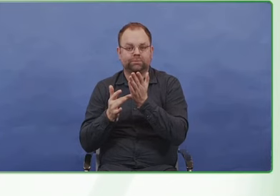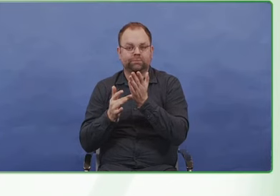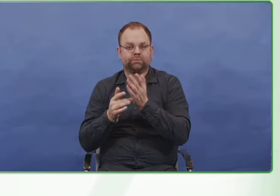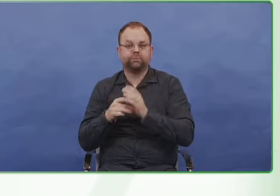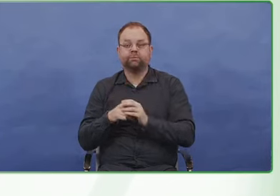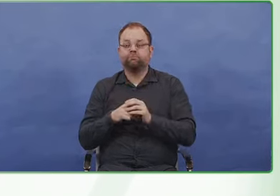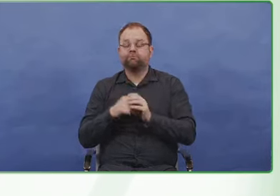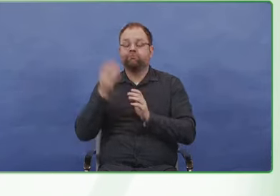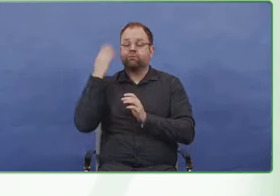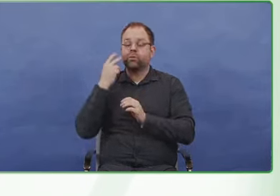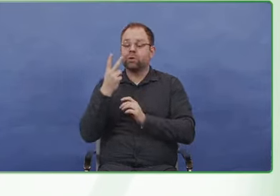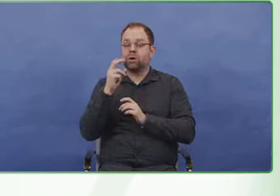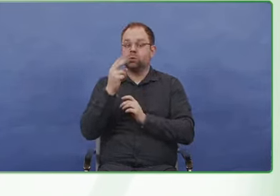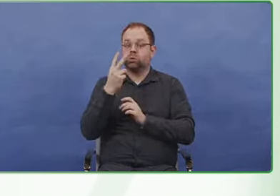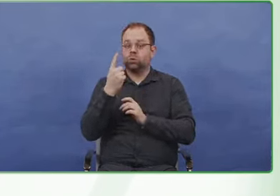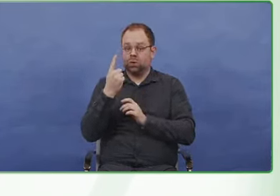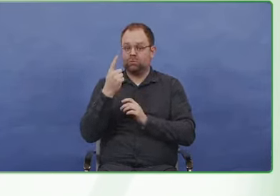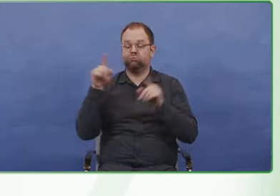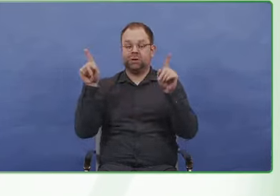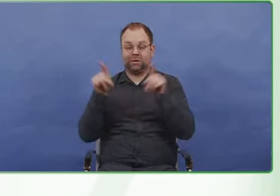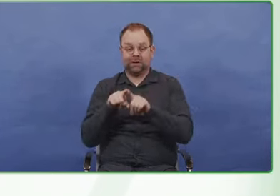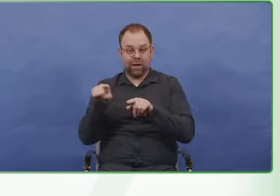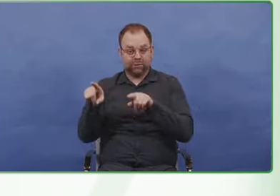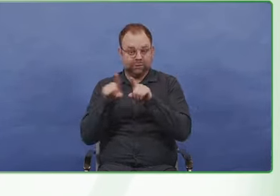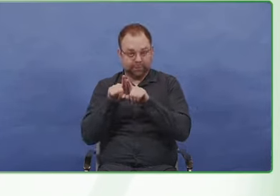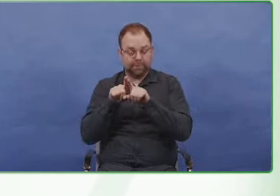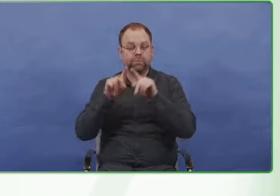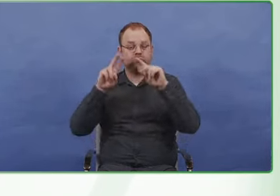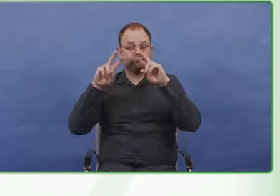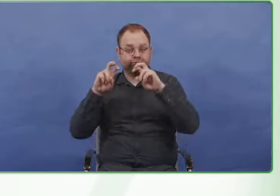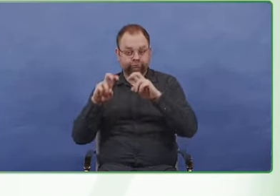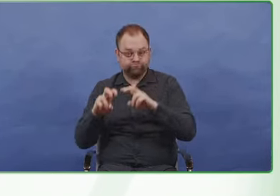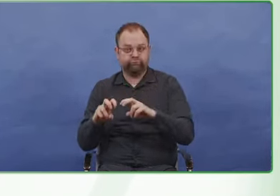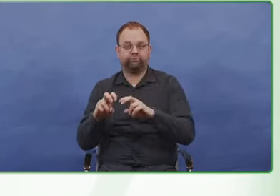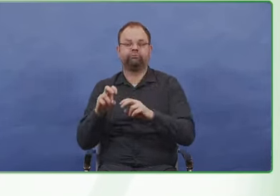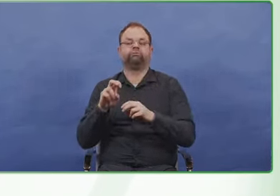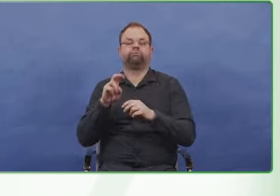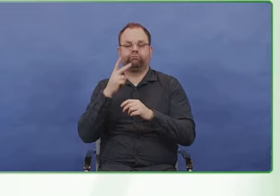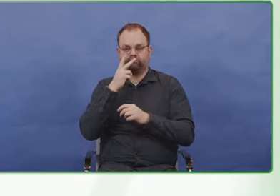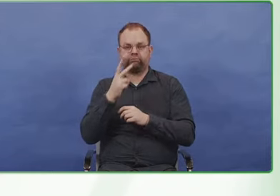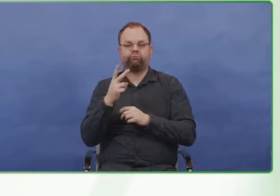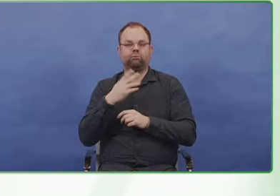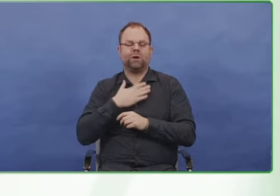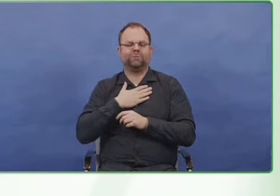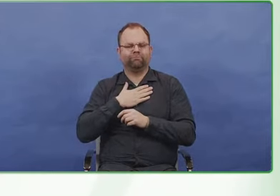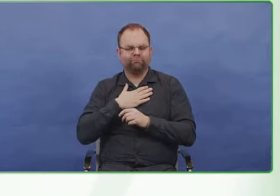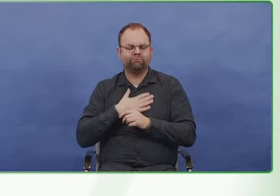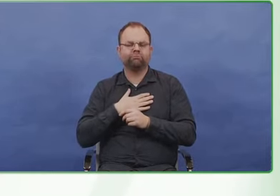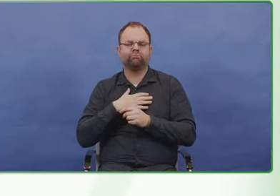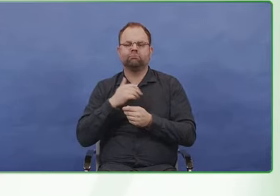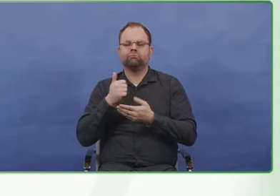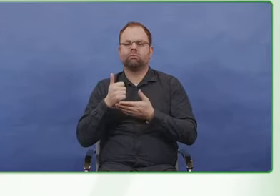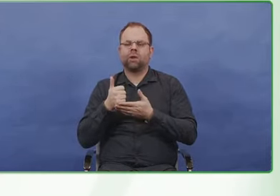350 million Indians are in need of assistive technologies. And